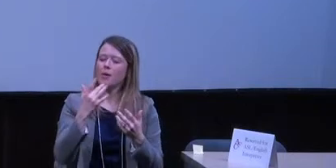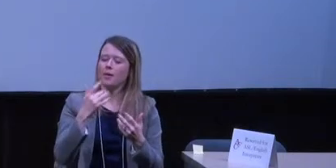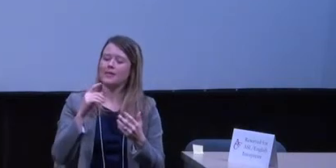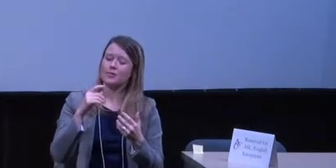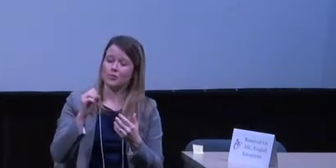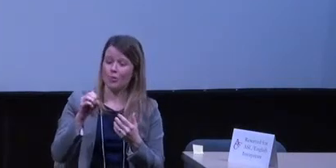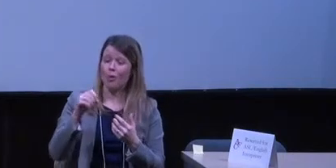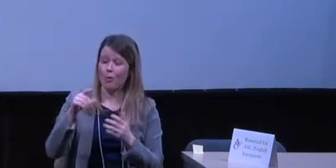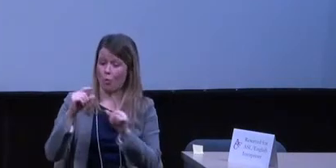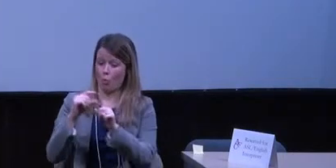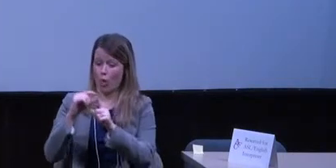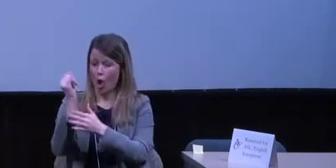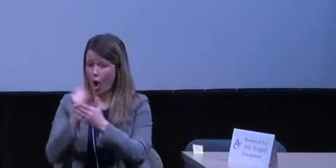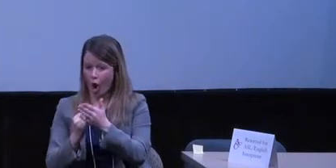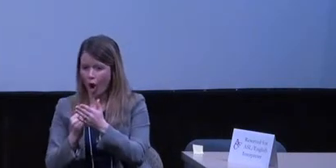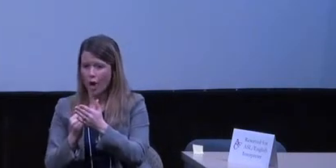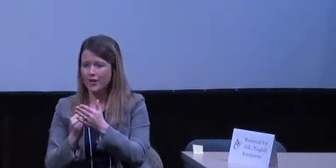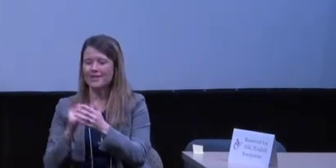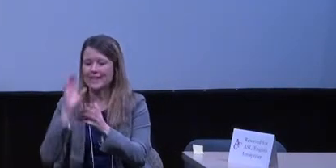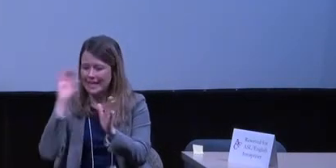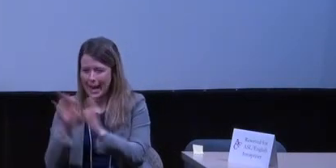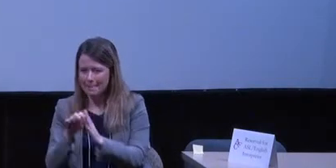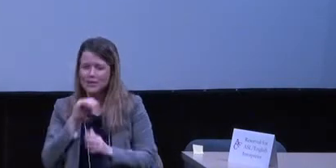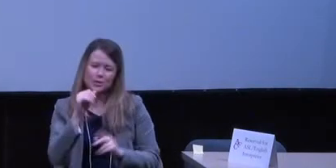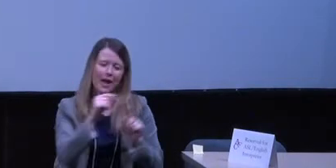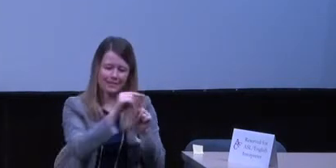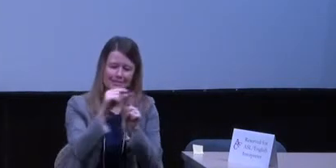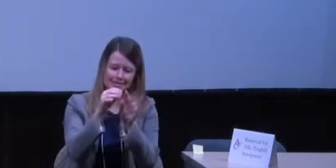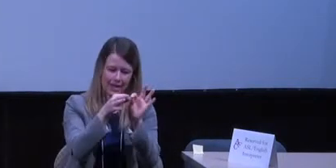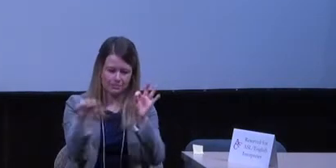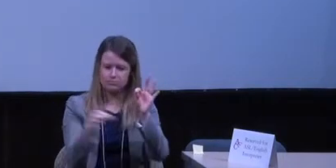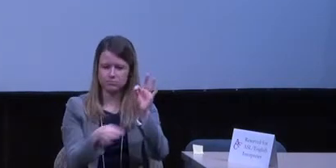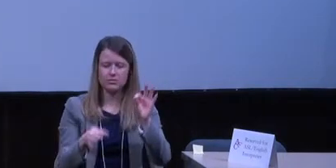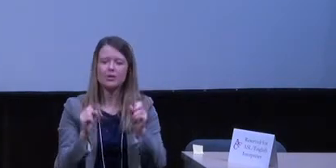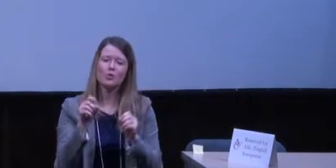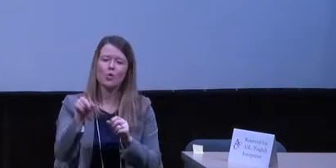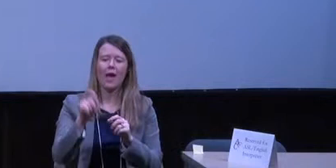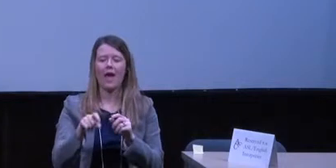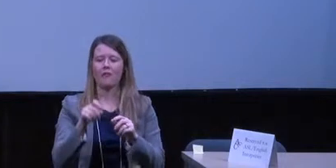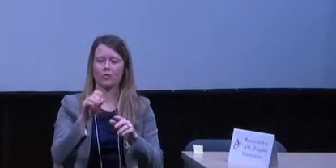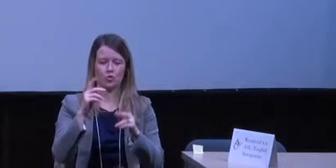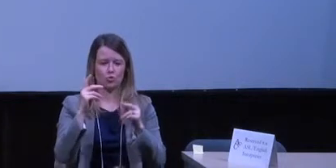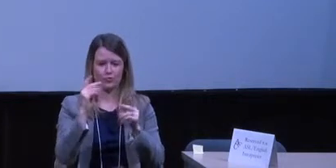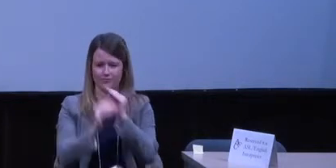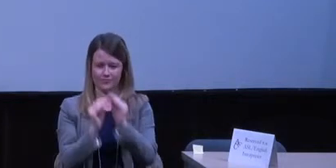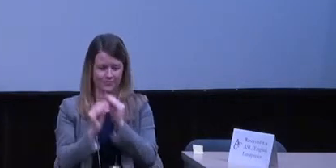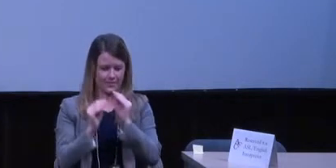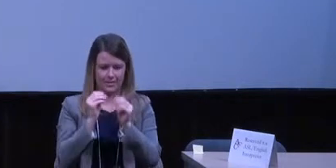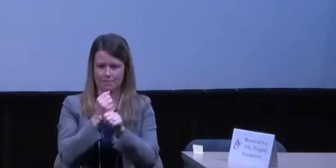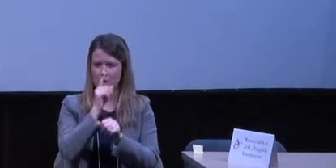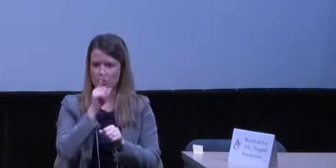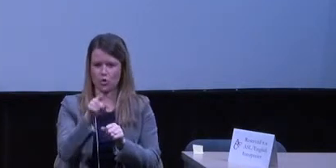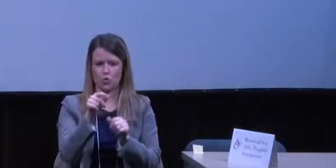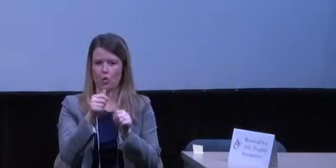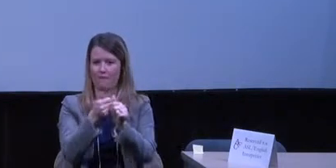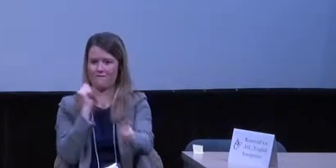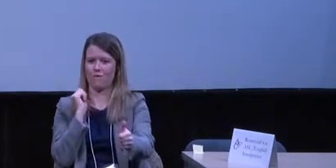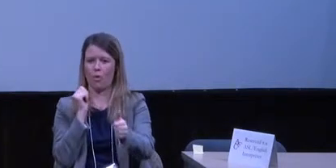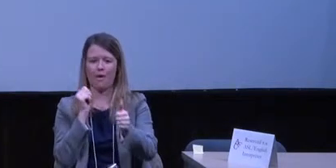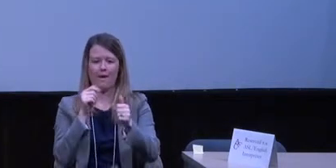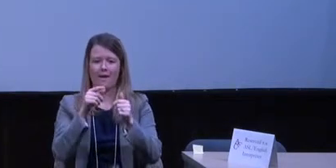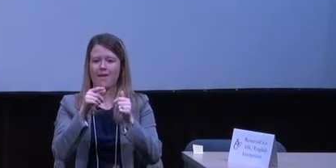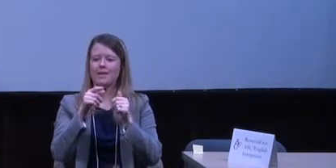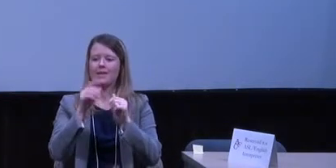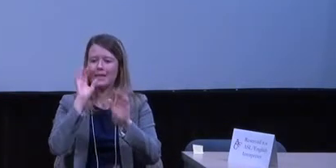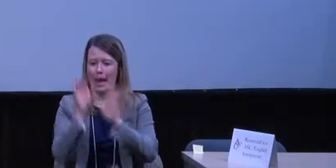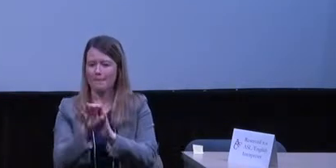image instead of text. And so there's some different ways around that to make sure that we have access to that